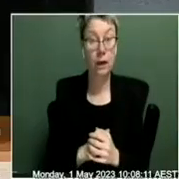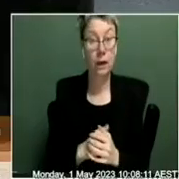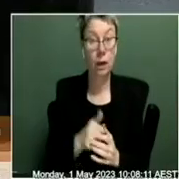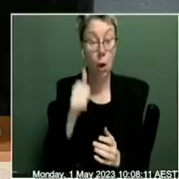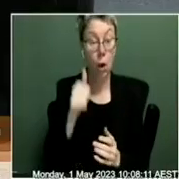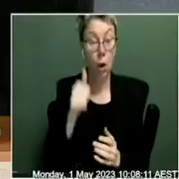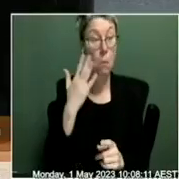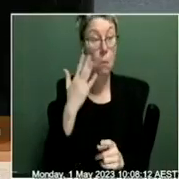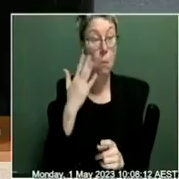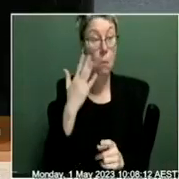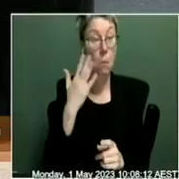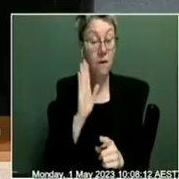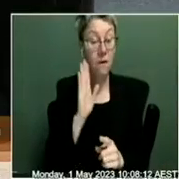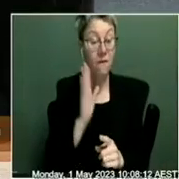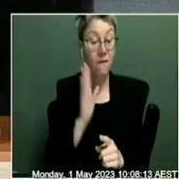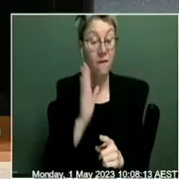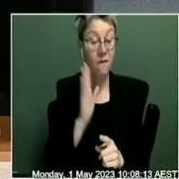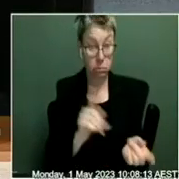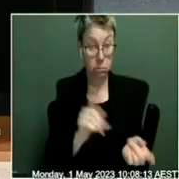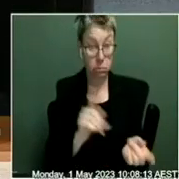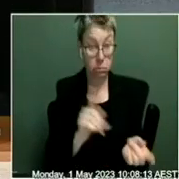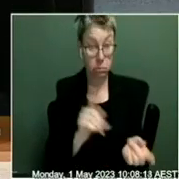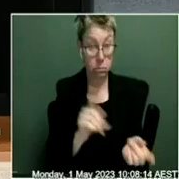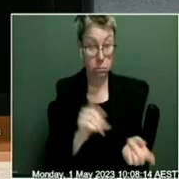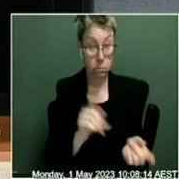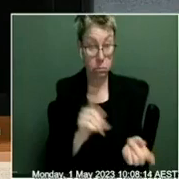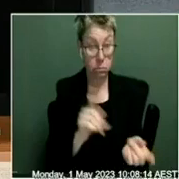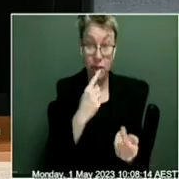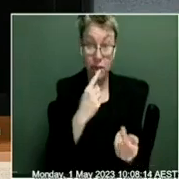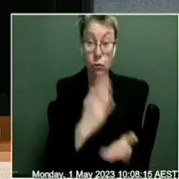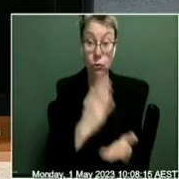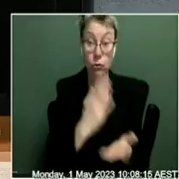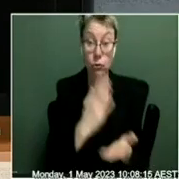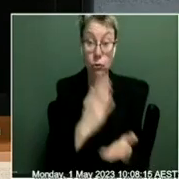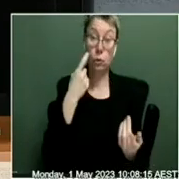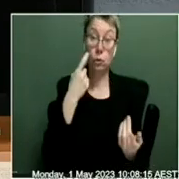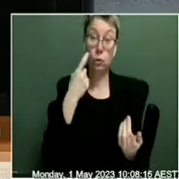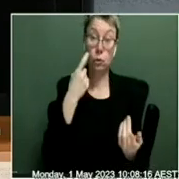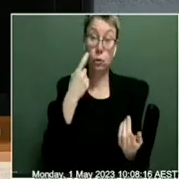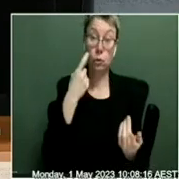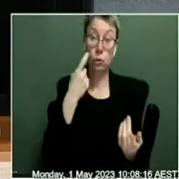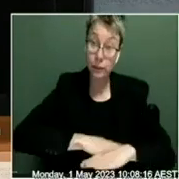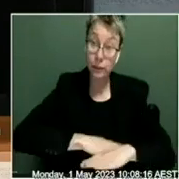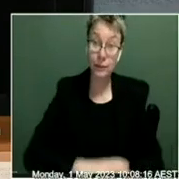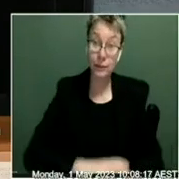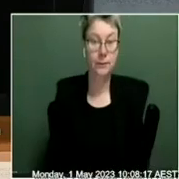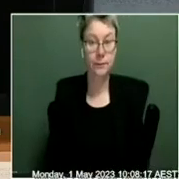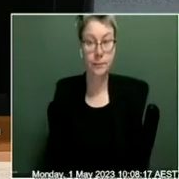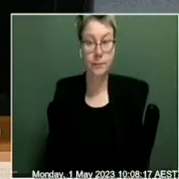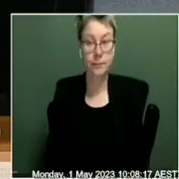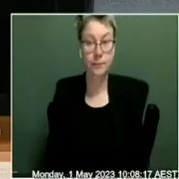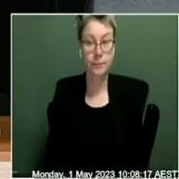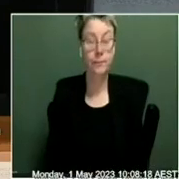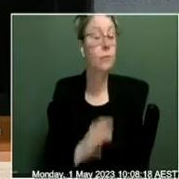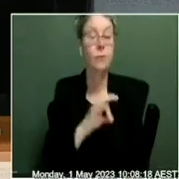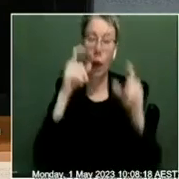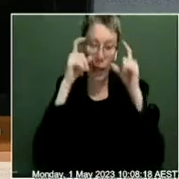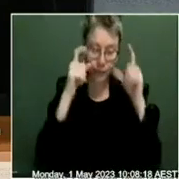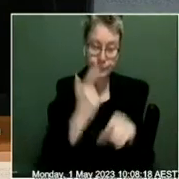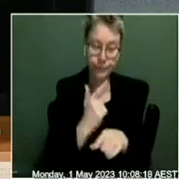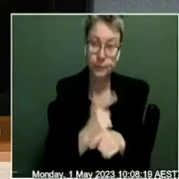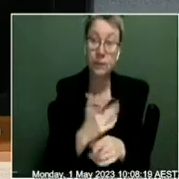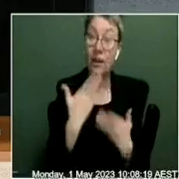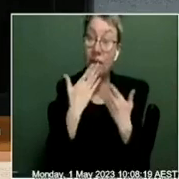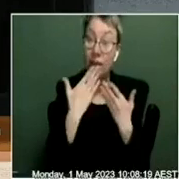Thank you. I'd like to acknowledge the traditional owners of the lands we're meeting on today, the Wurundjeri people, and I pay my deep and sincere respects